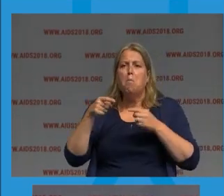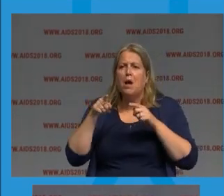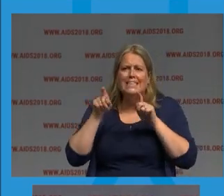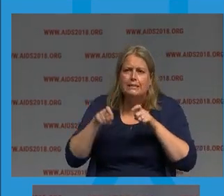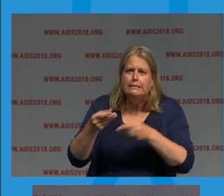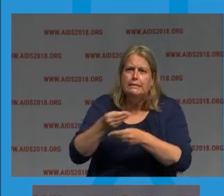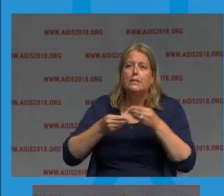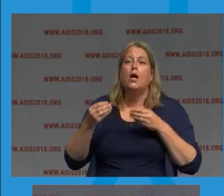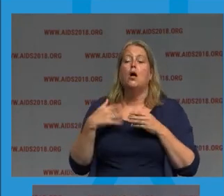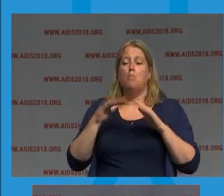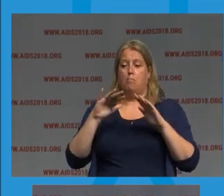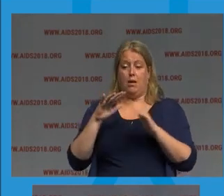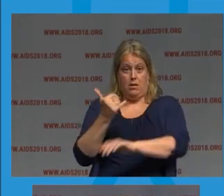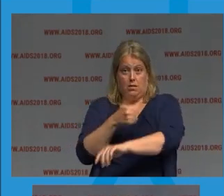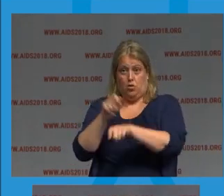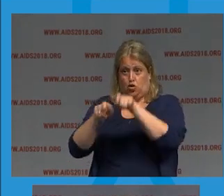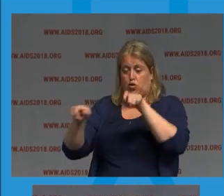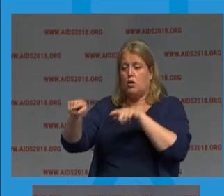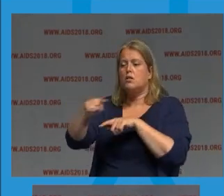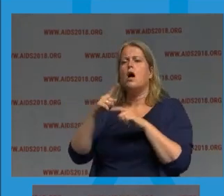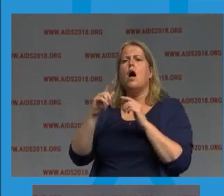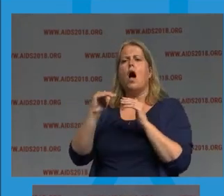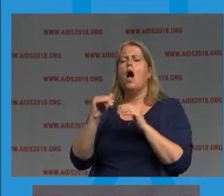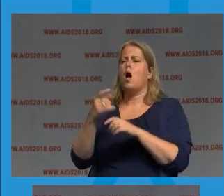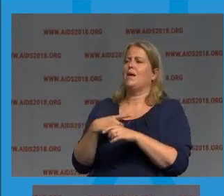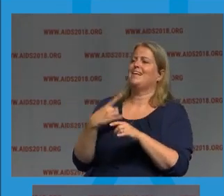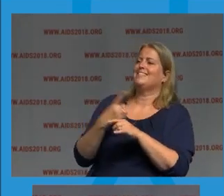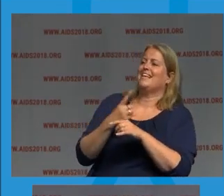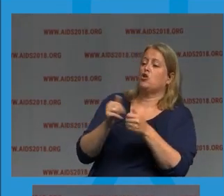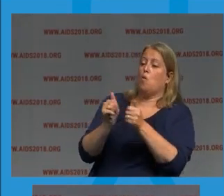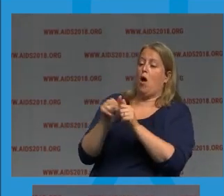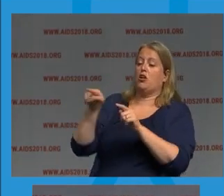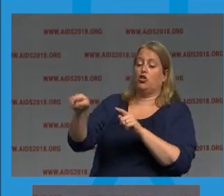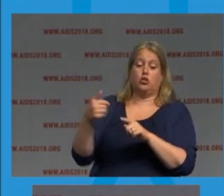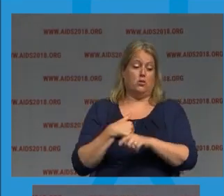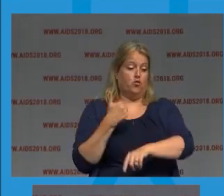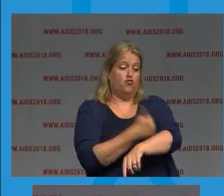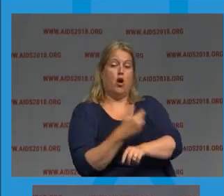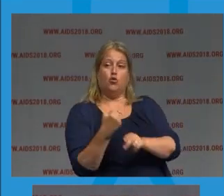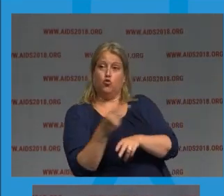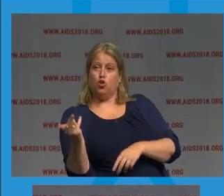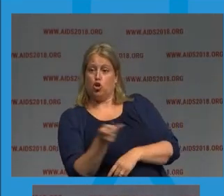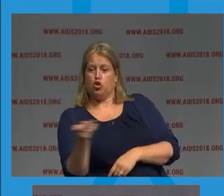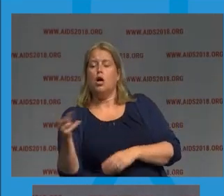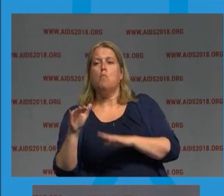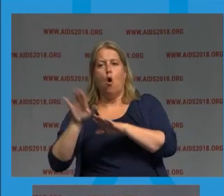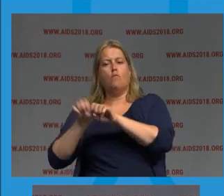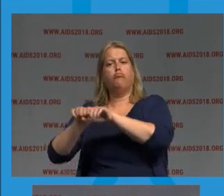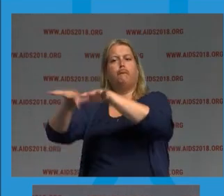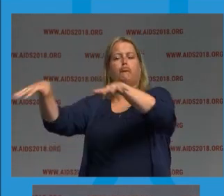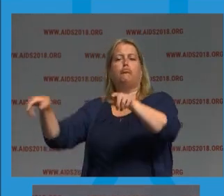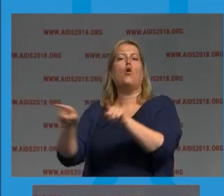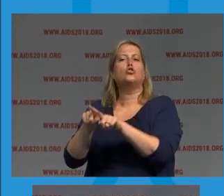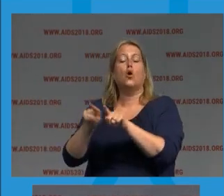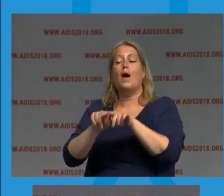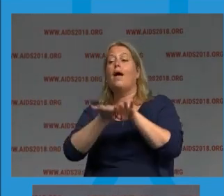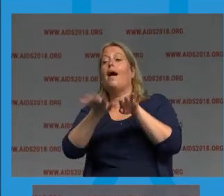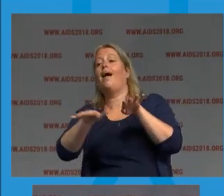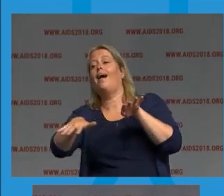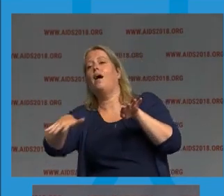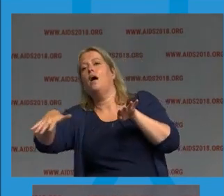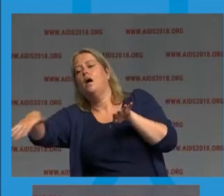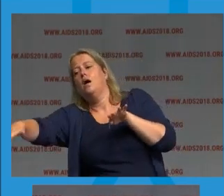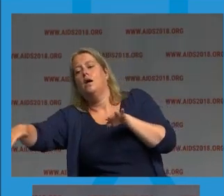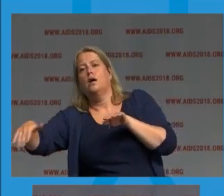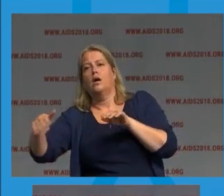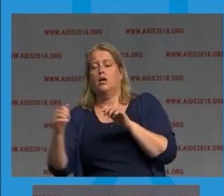you also have higher numbers of infections among sexual partners of people who inject drugs. And then downstream, you have also higher numbers of